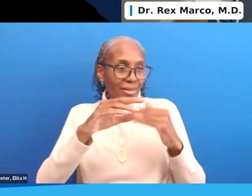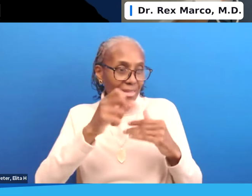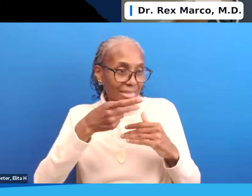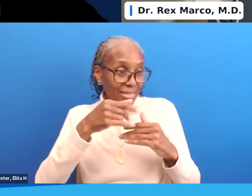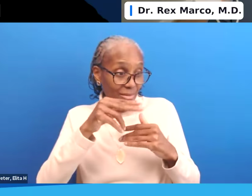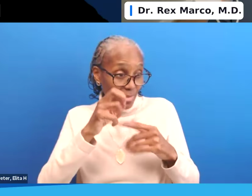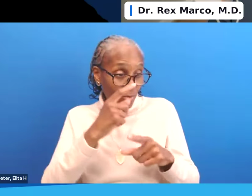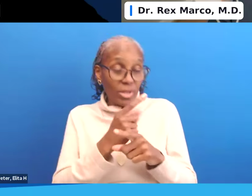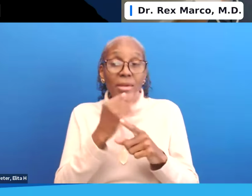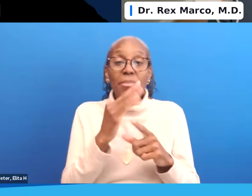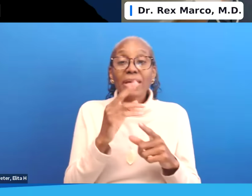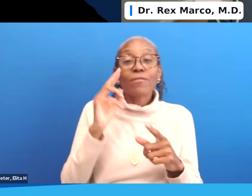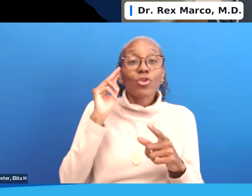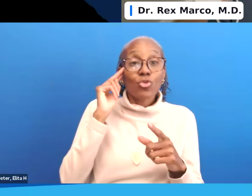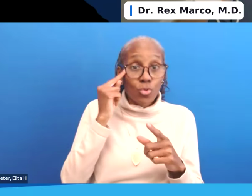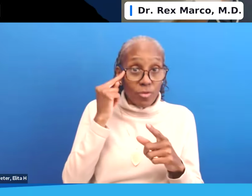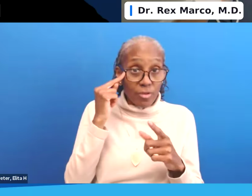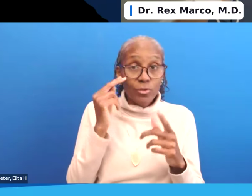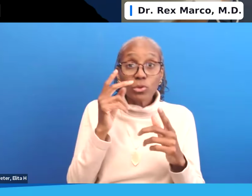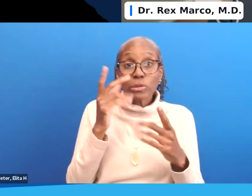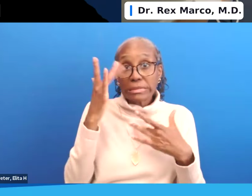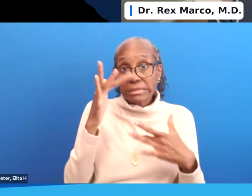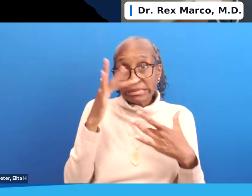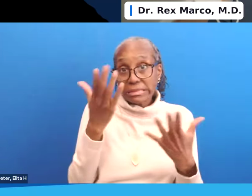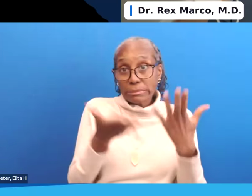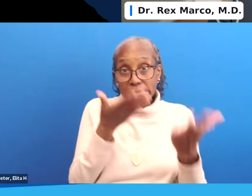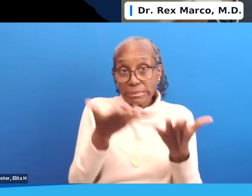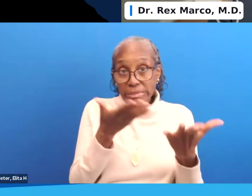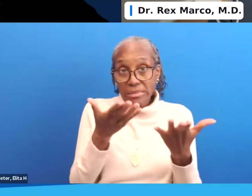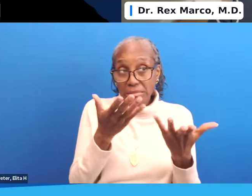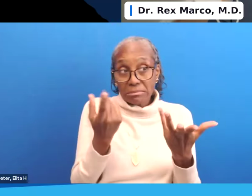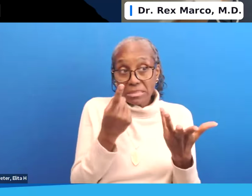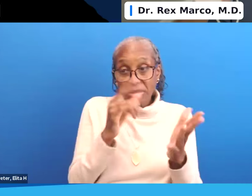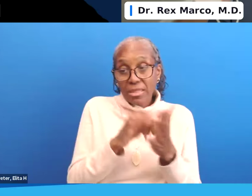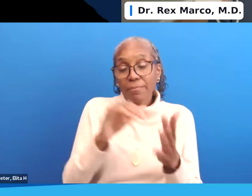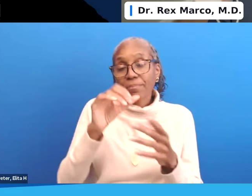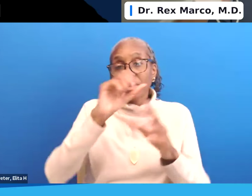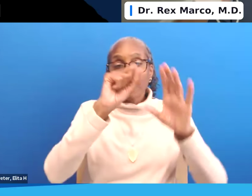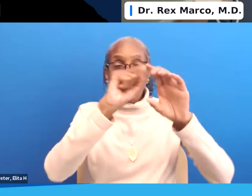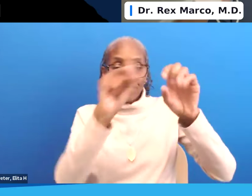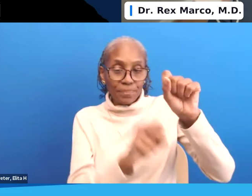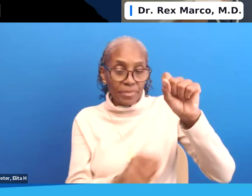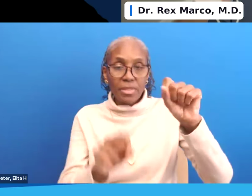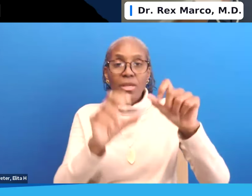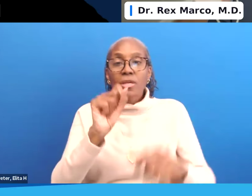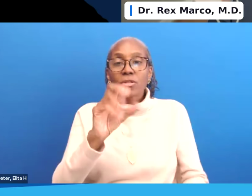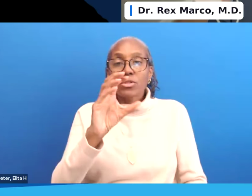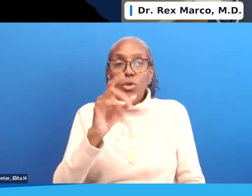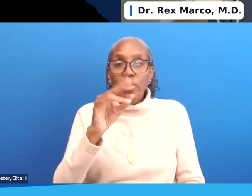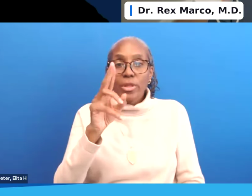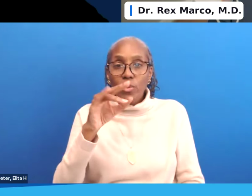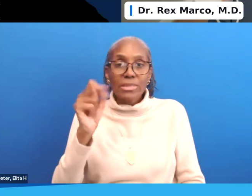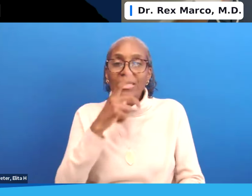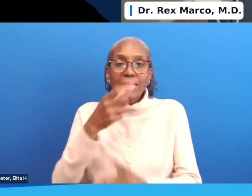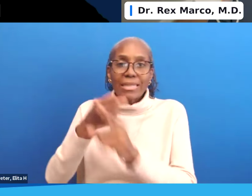But if you had a neurological disease, maybe would, something like scoliosis or something that's not impacting the